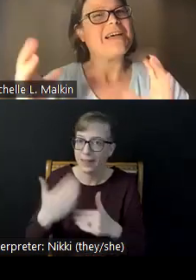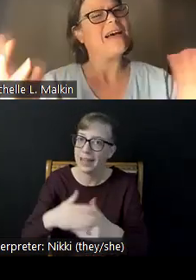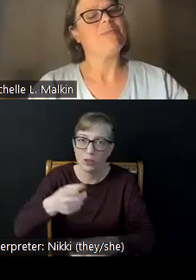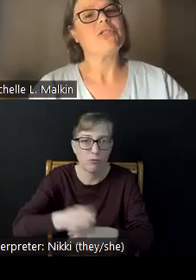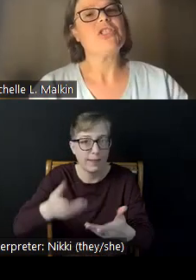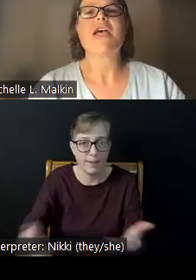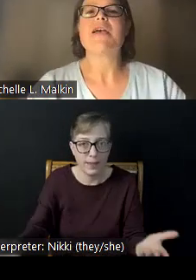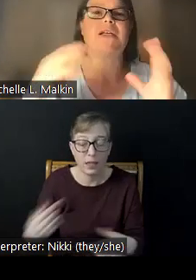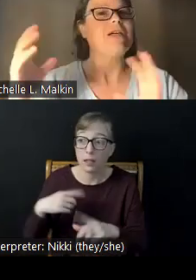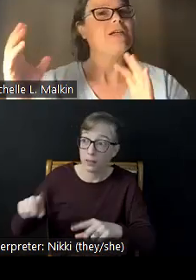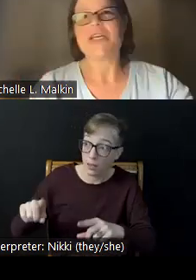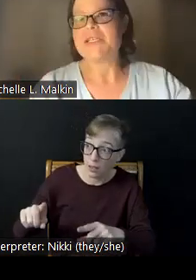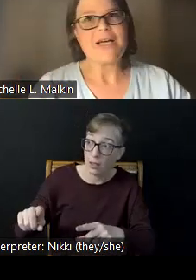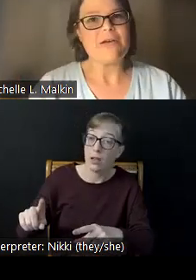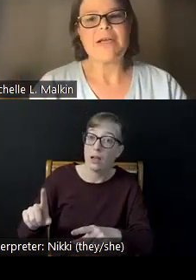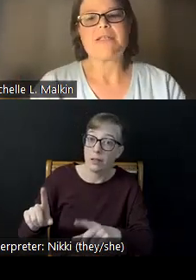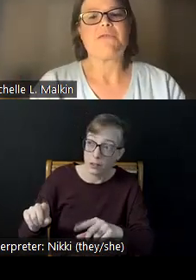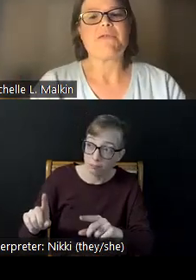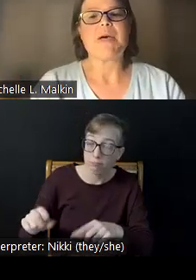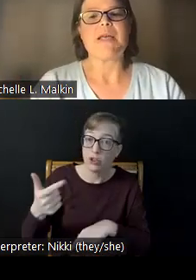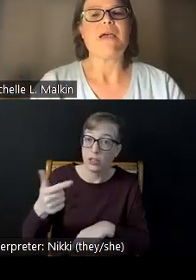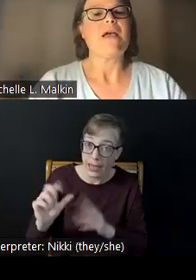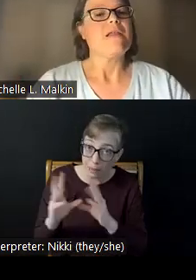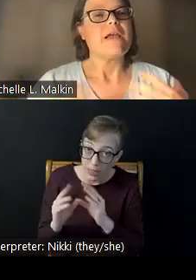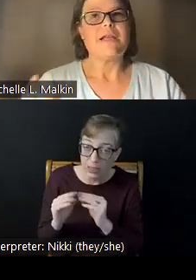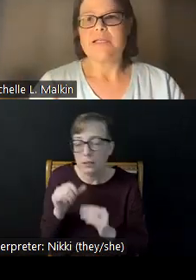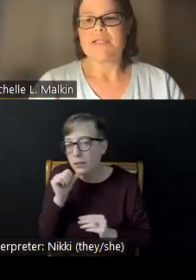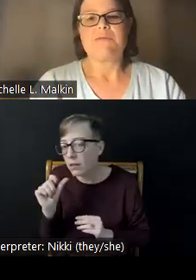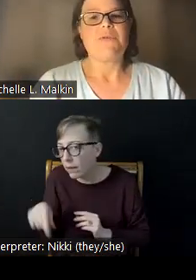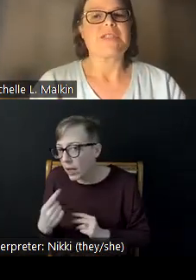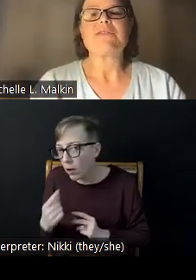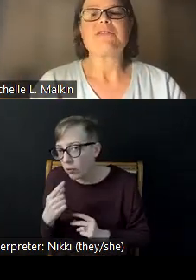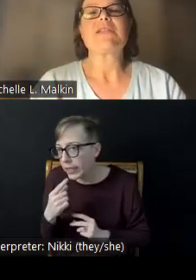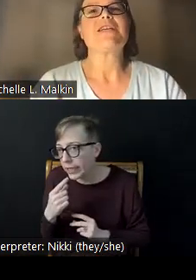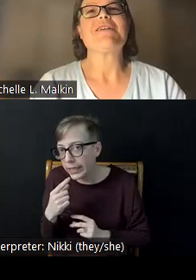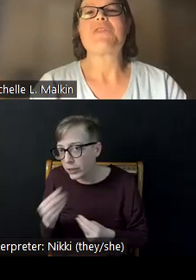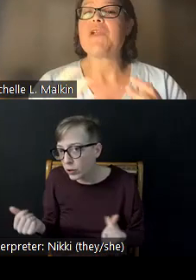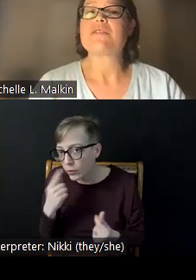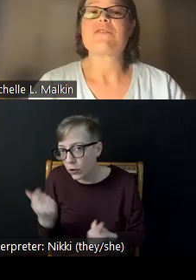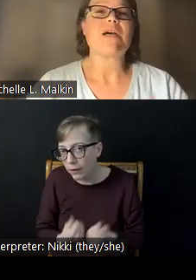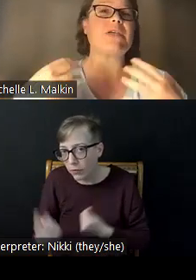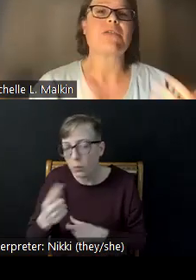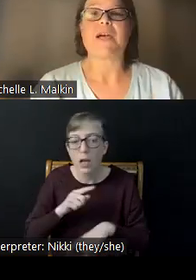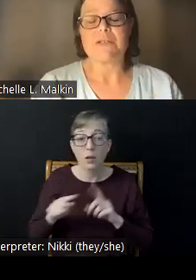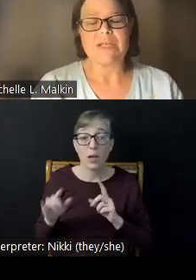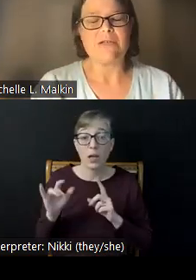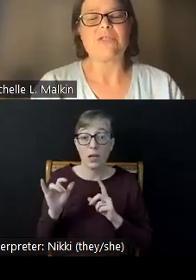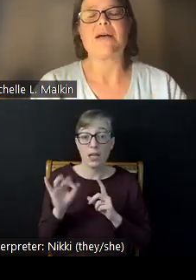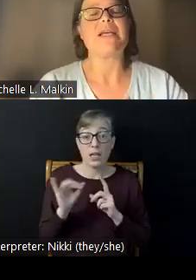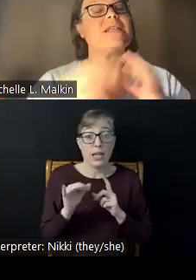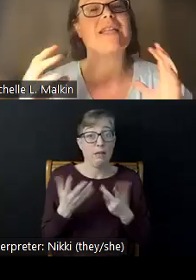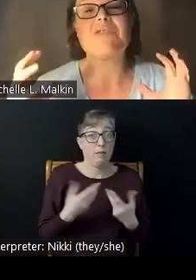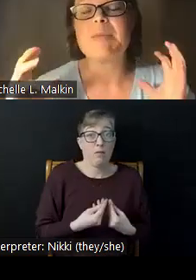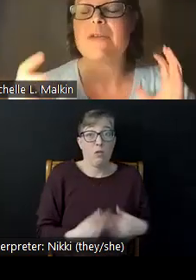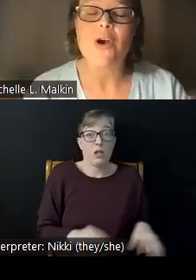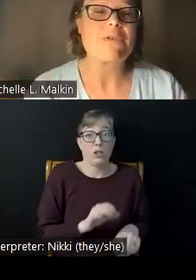meetings. I kind of push GA, but GA is not the only answer for everybody. They need addiction-focused counseling. If they've lost a job, they should get a new job.